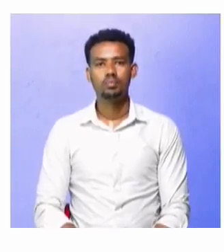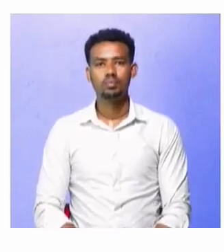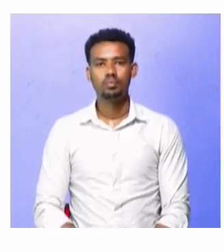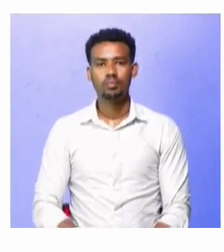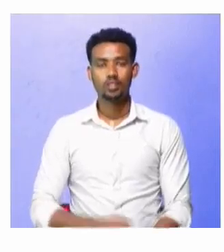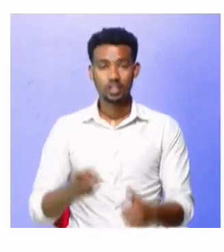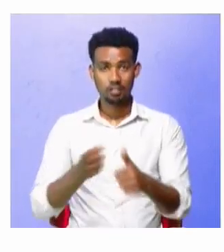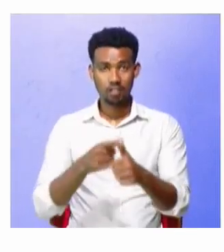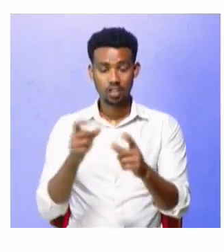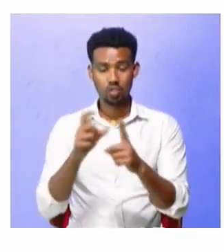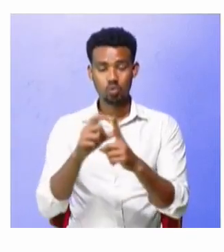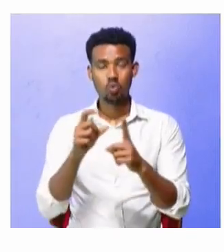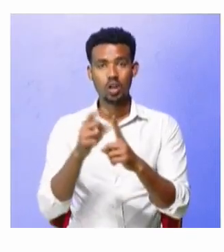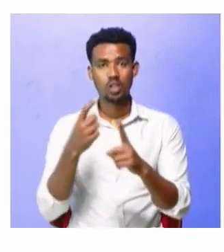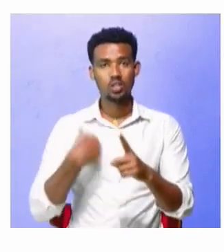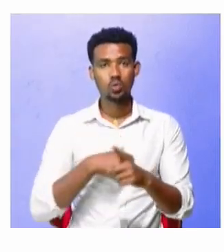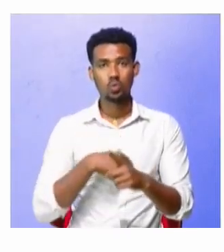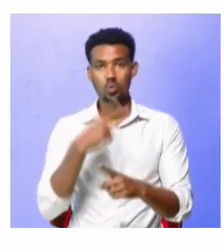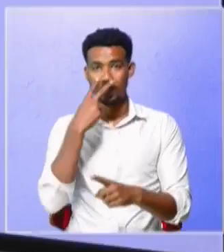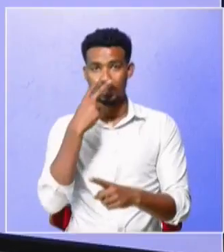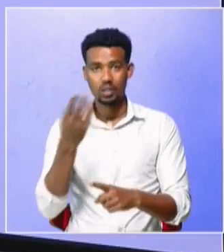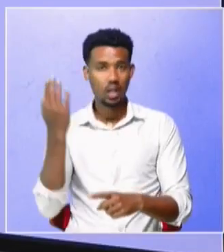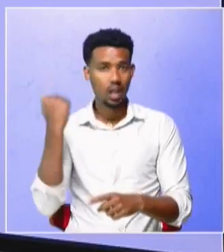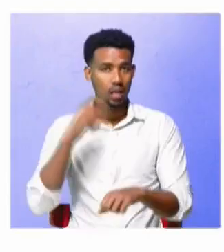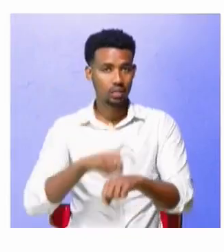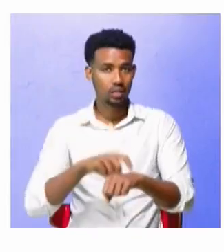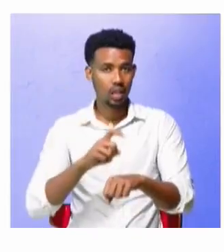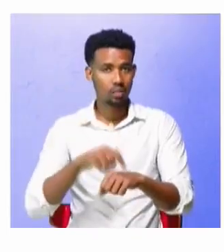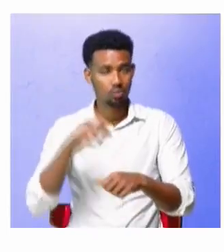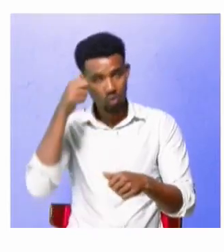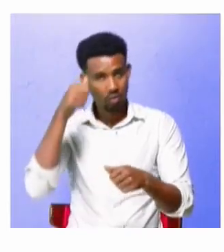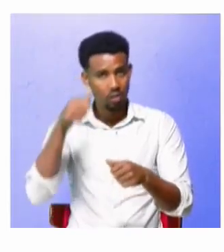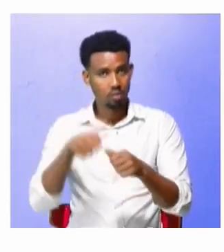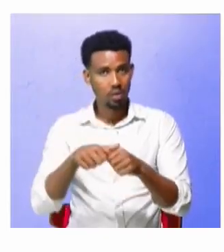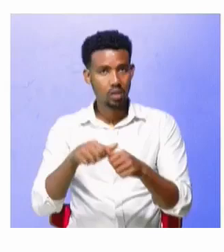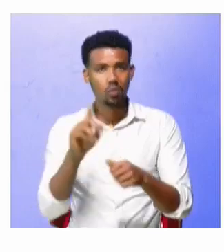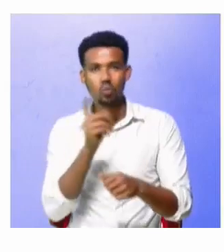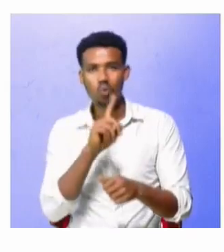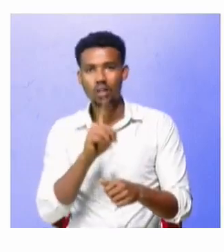The first word that we have seen last time, if you remember, was topography.